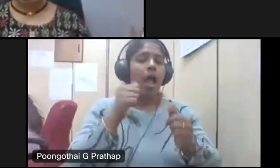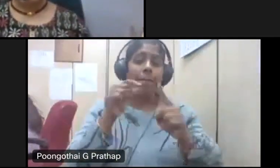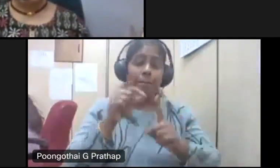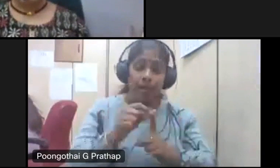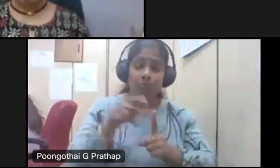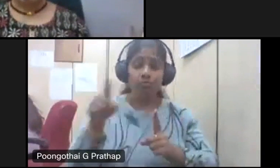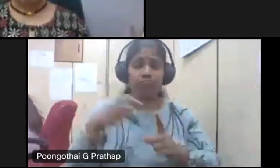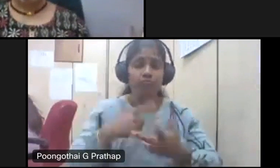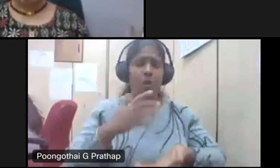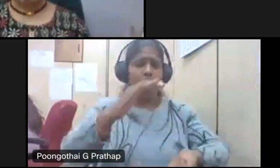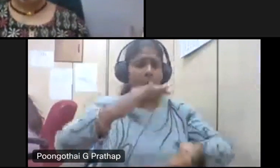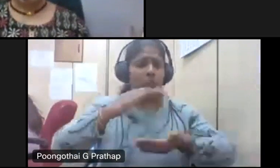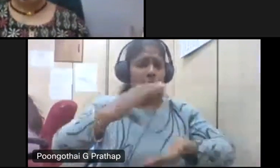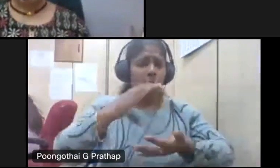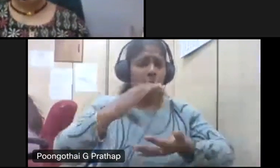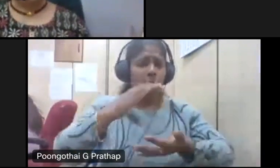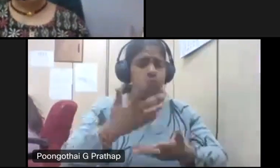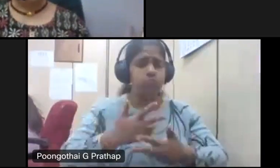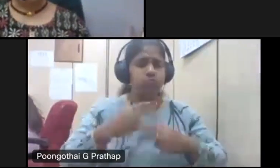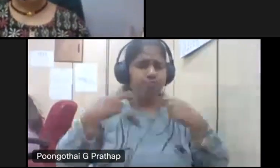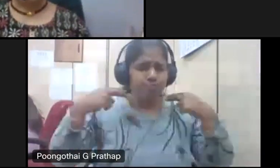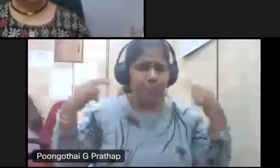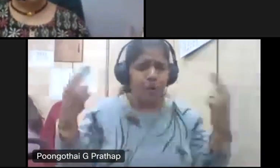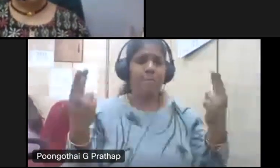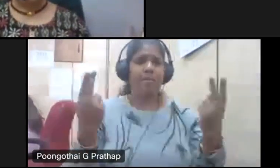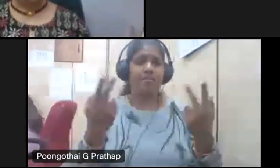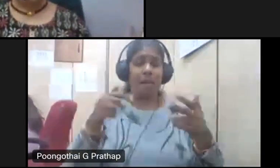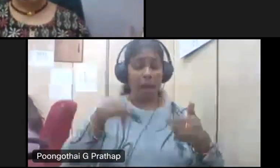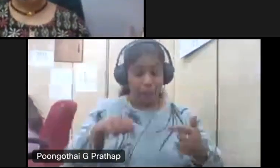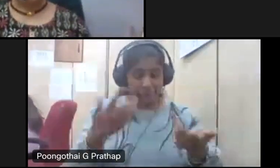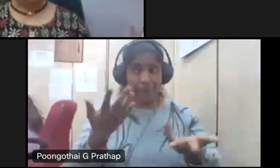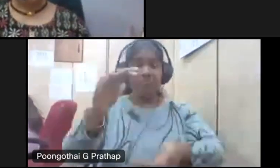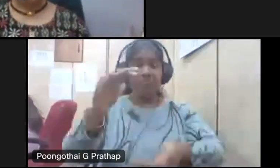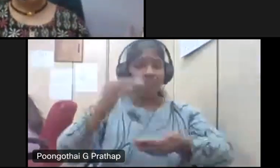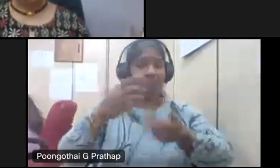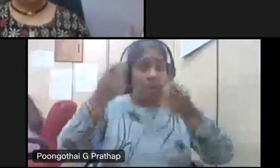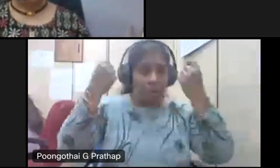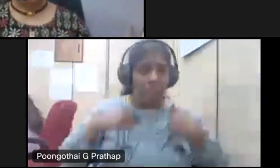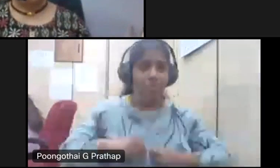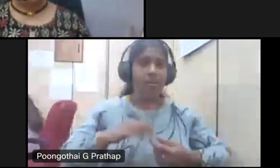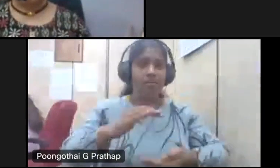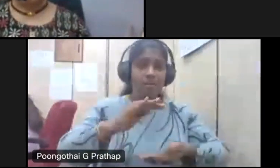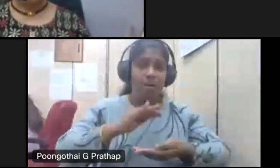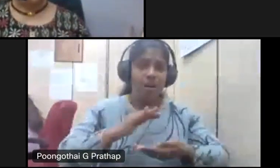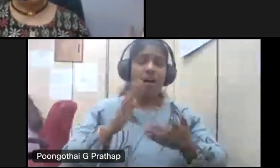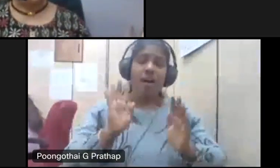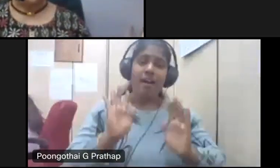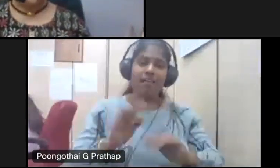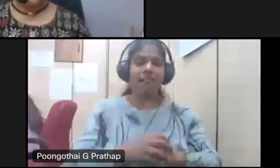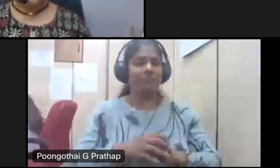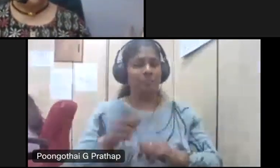awards to fill her cupboards and still receiving more. But as she puts it in